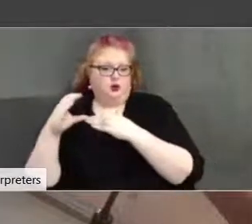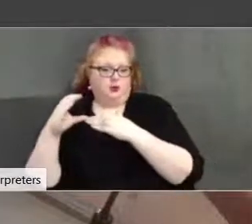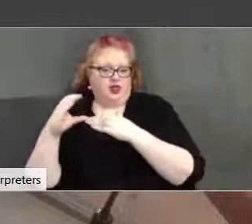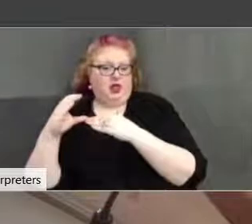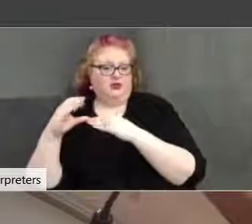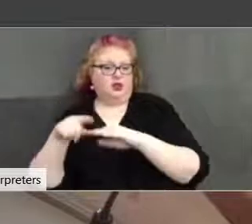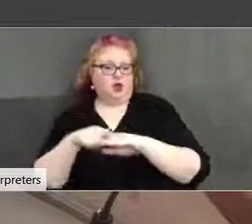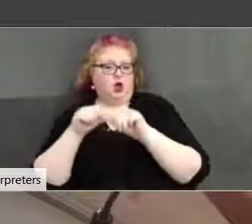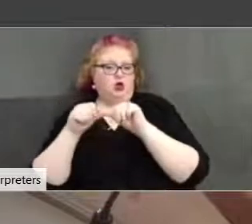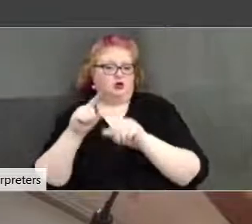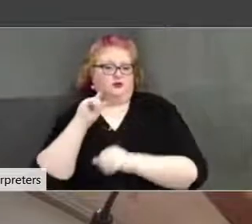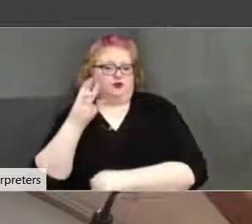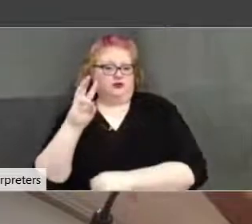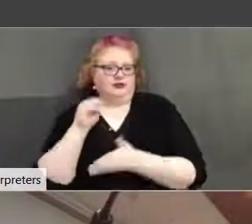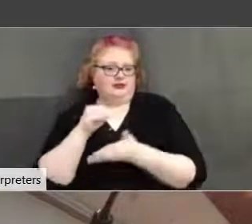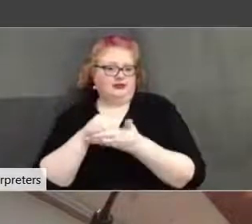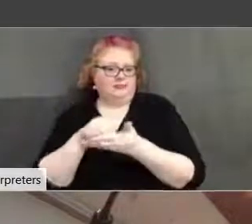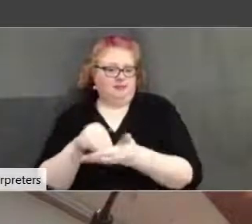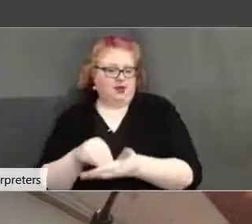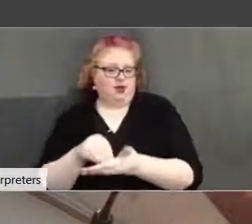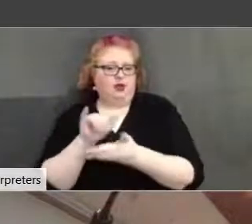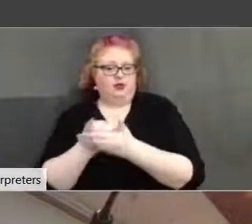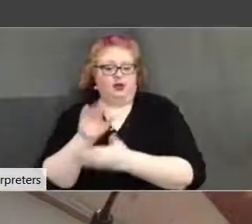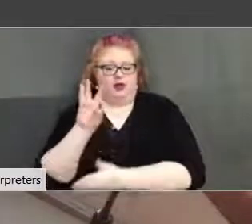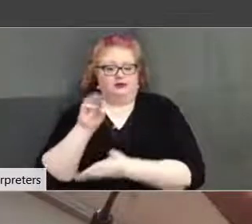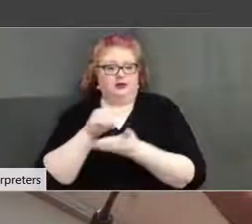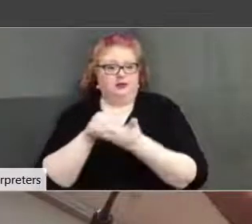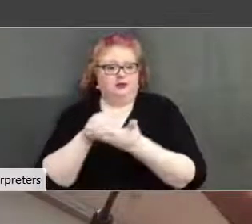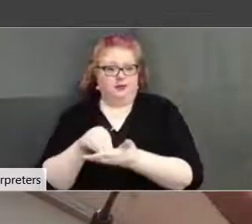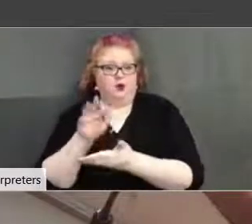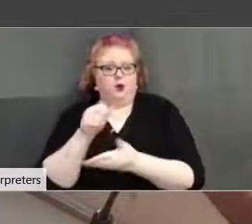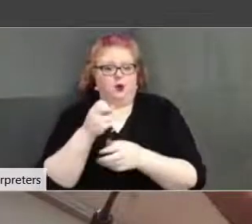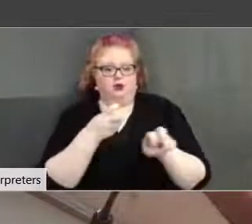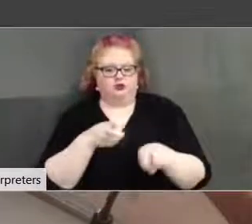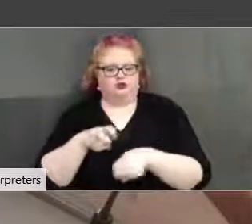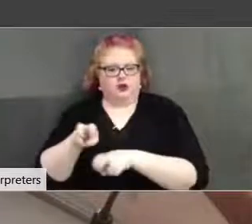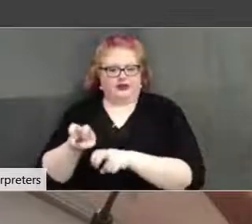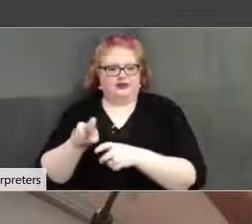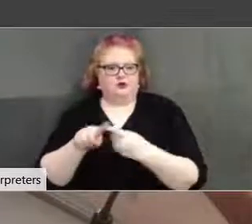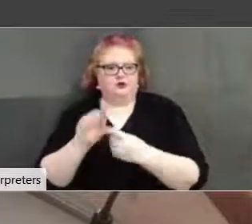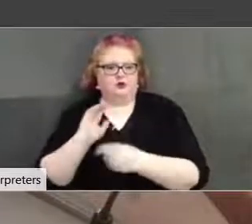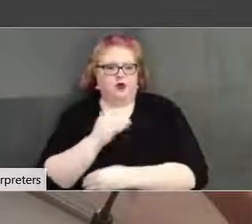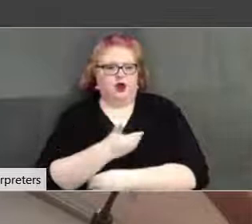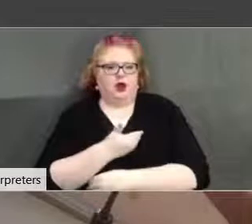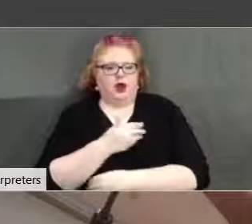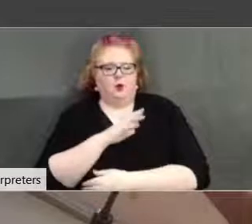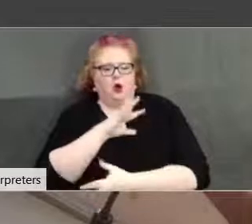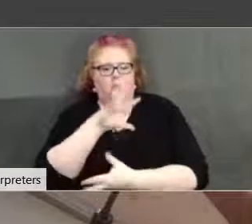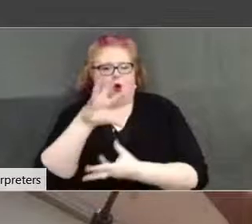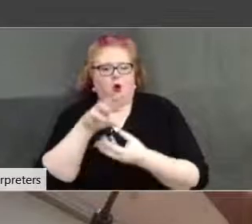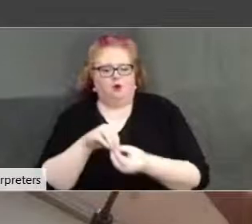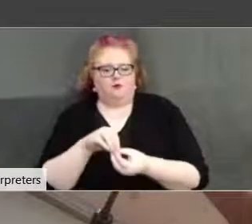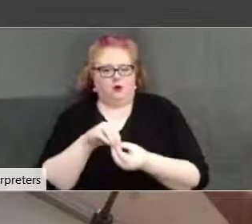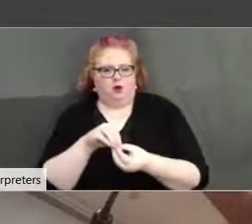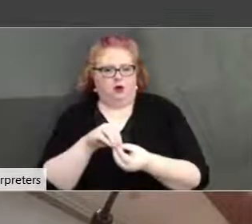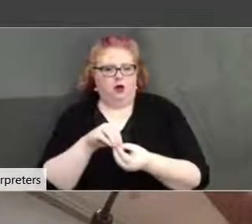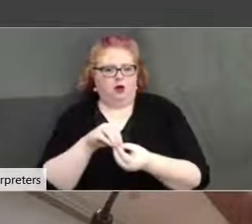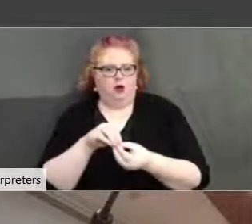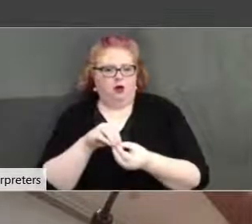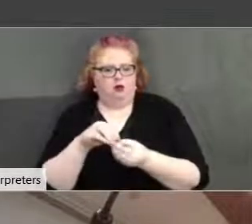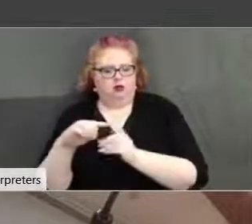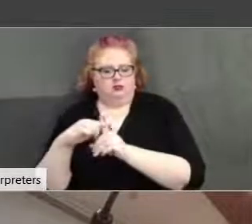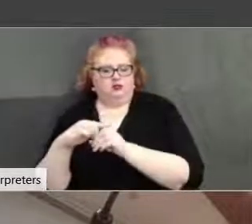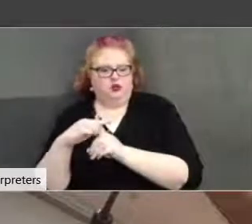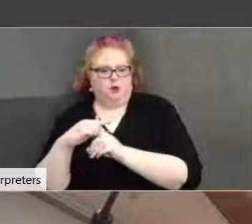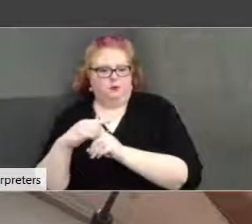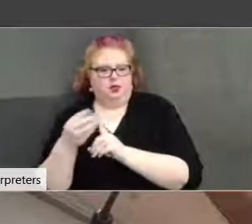transitioned into our overall surplus, which helped first time ever that we had a surplus to contribute to